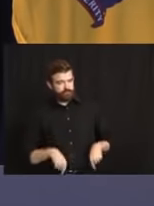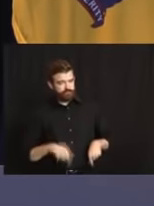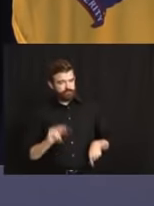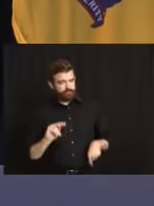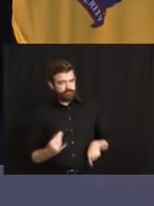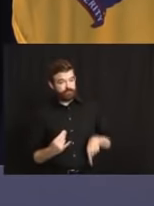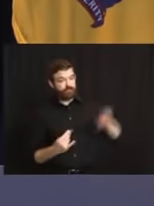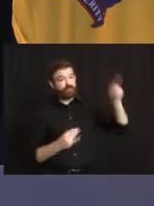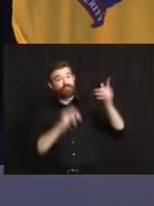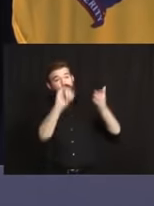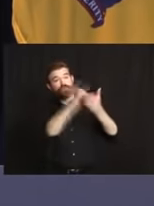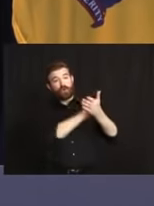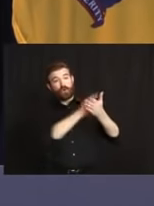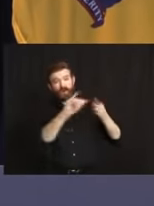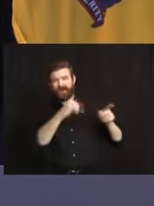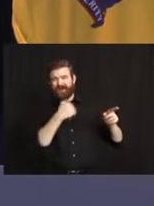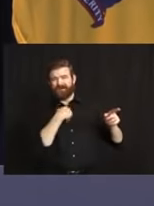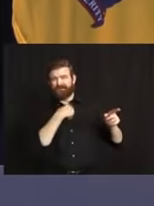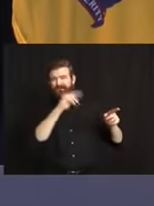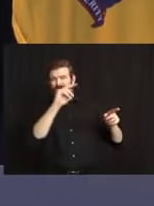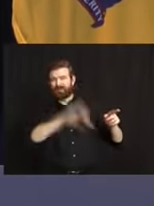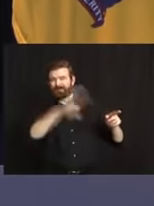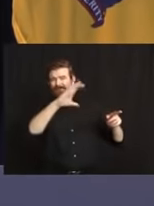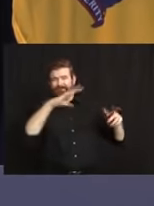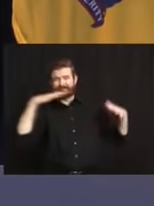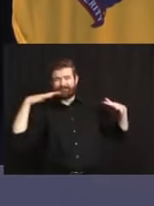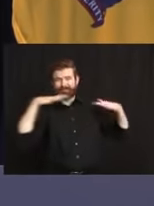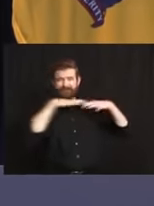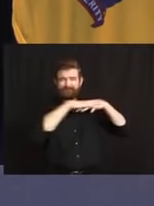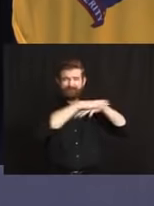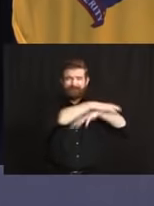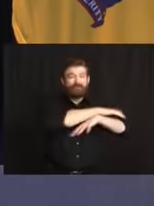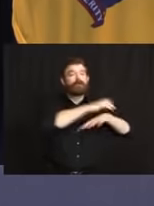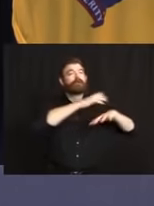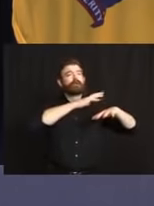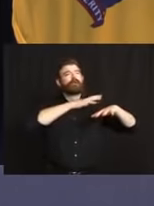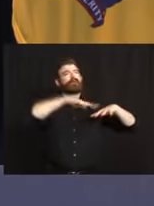state with a huge geographic square mile reality.